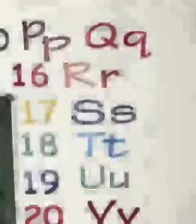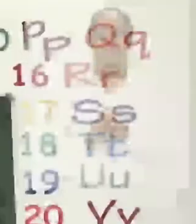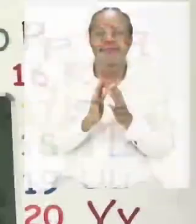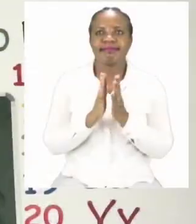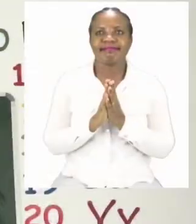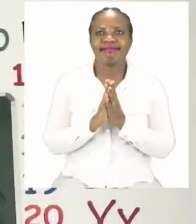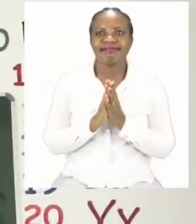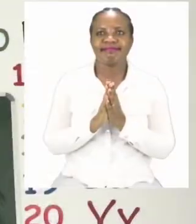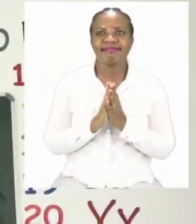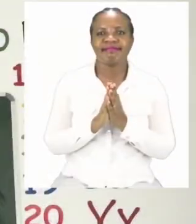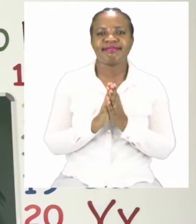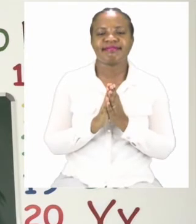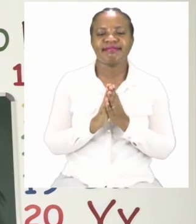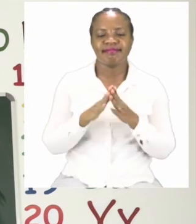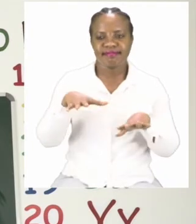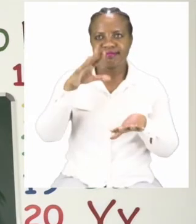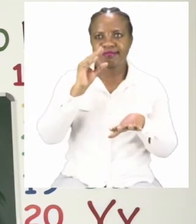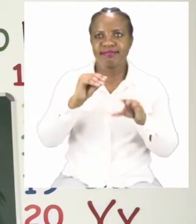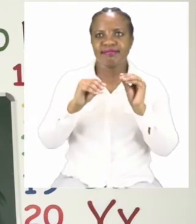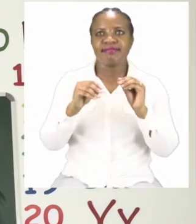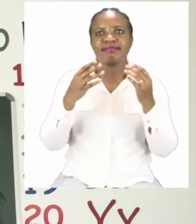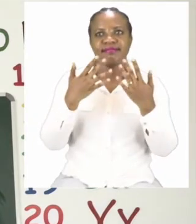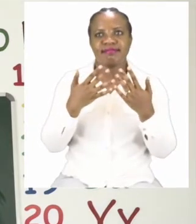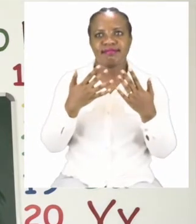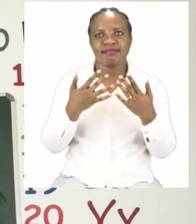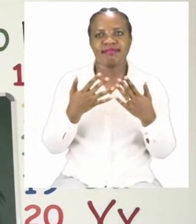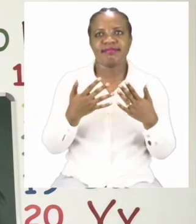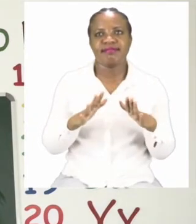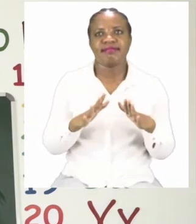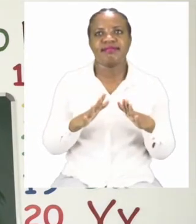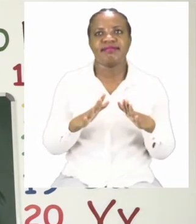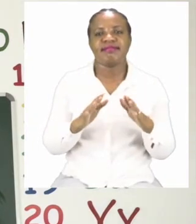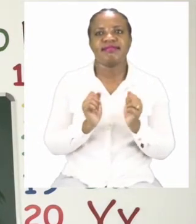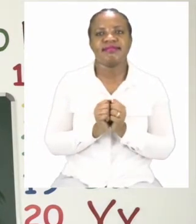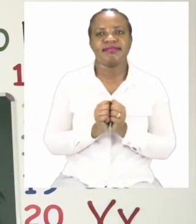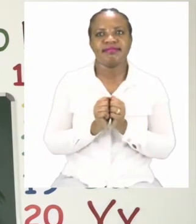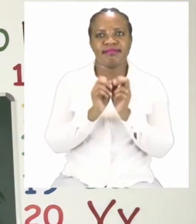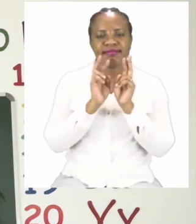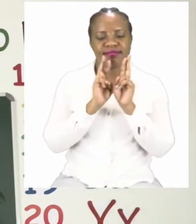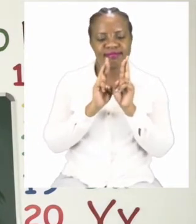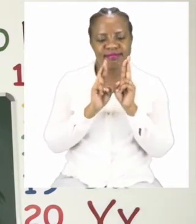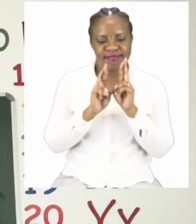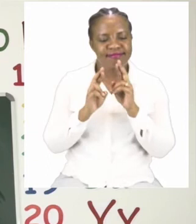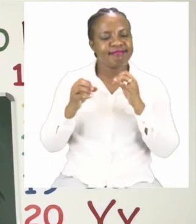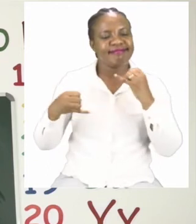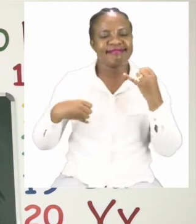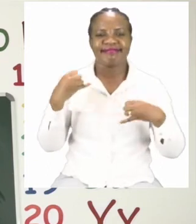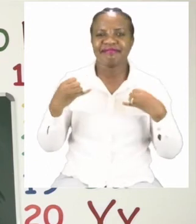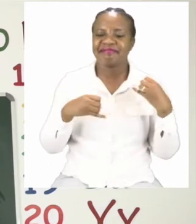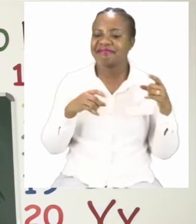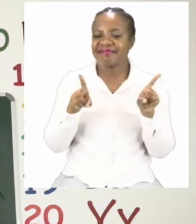We have now come to the end of our lesson and I hope you had so much fun like I